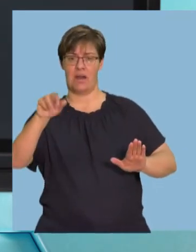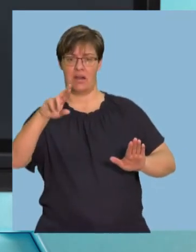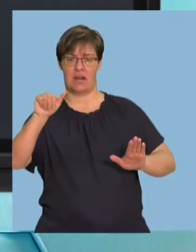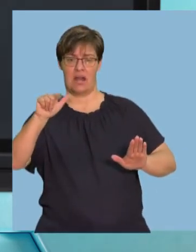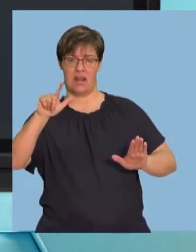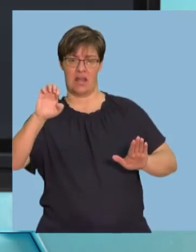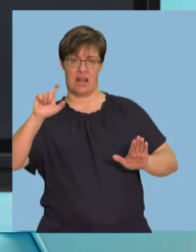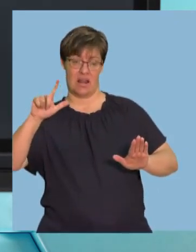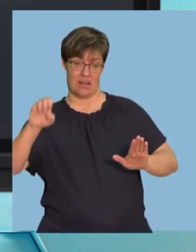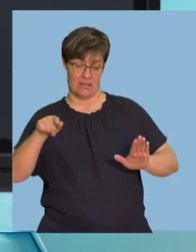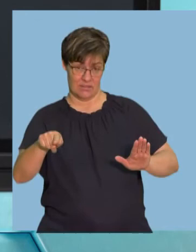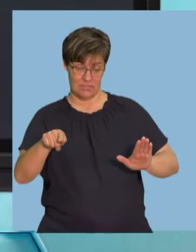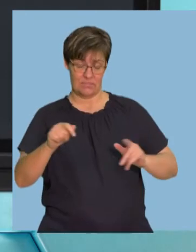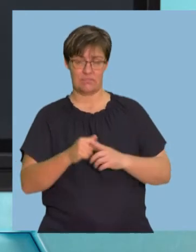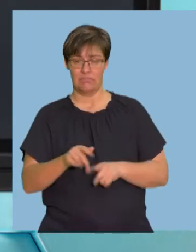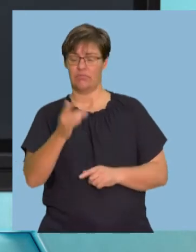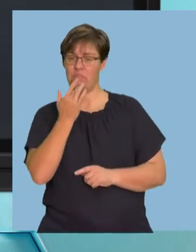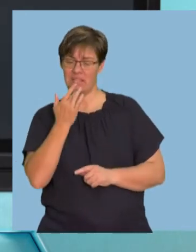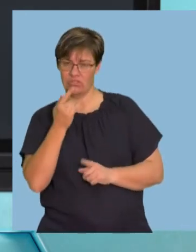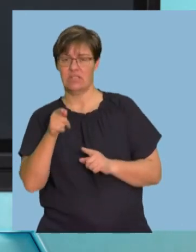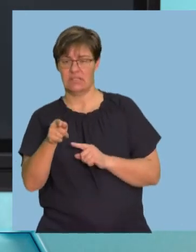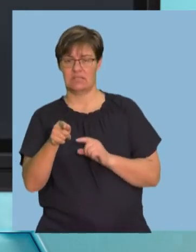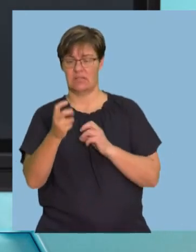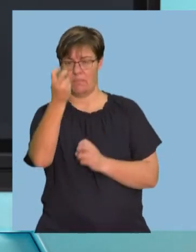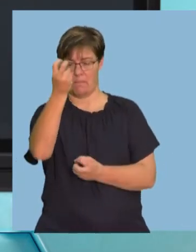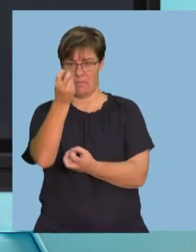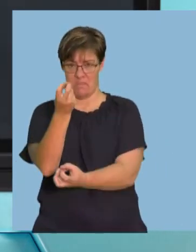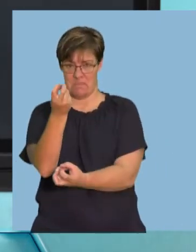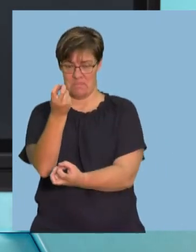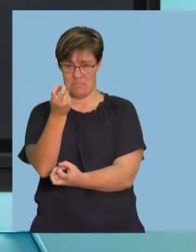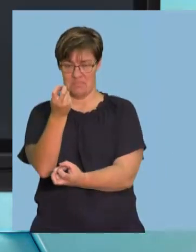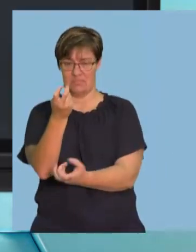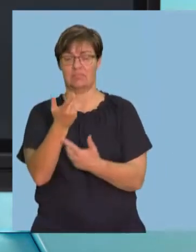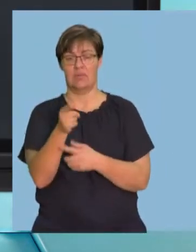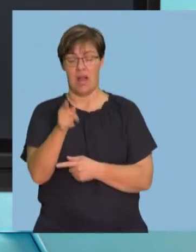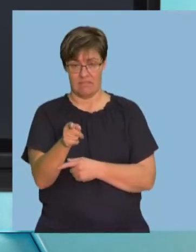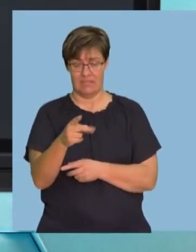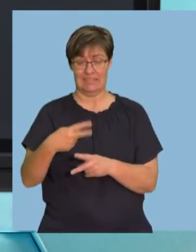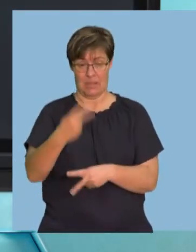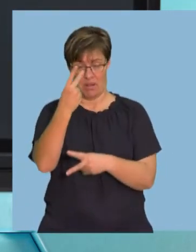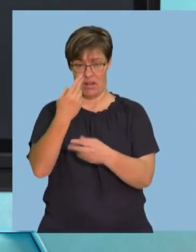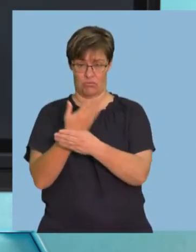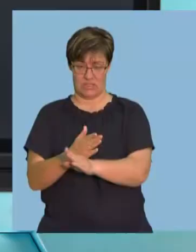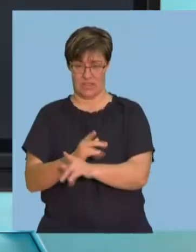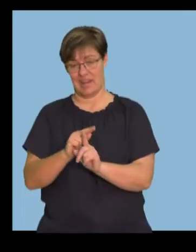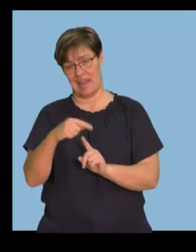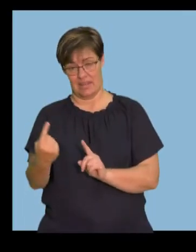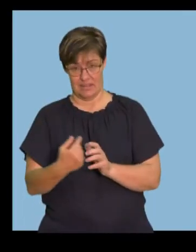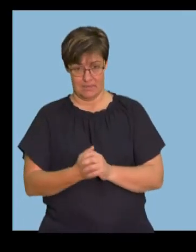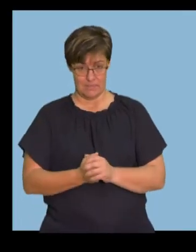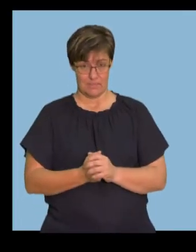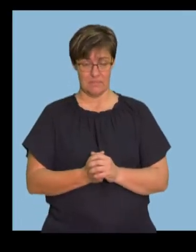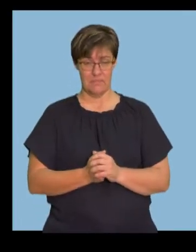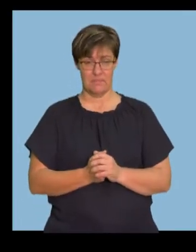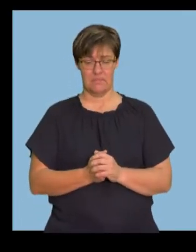for our battery, and the two light bulbs, with one having double the resistance of the other. Okay,